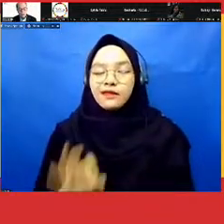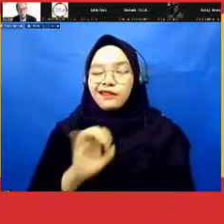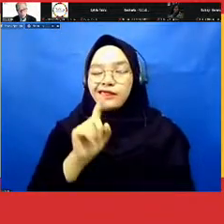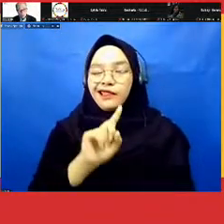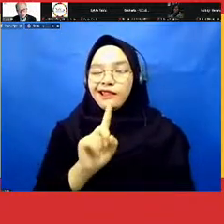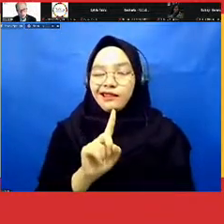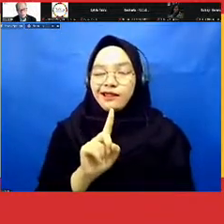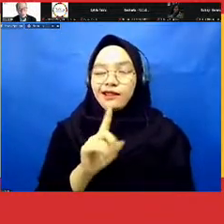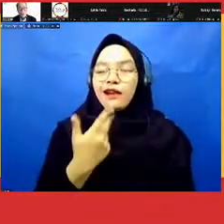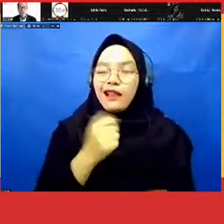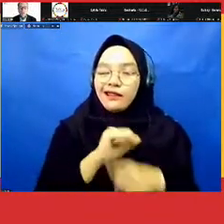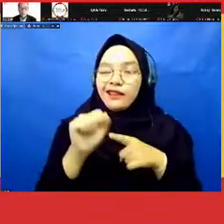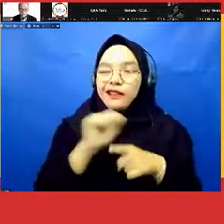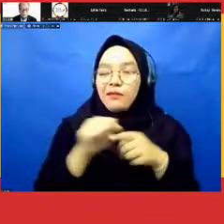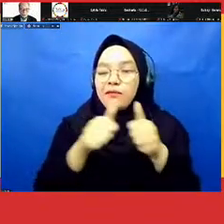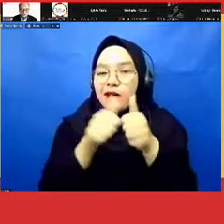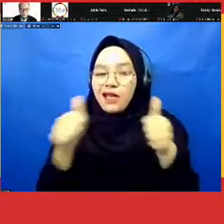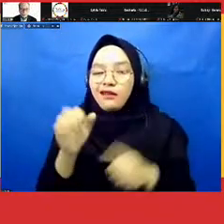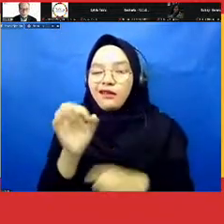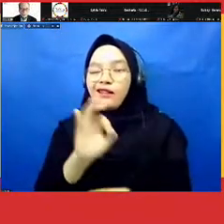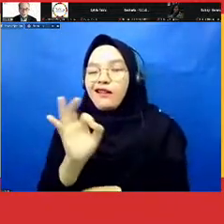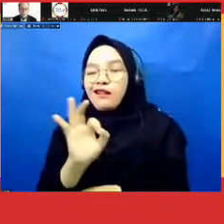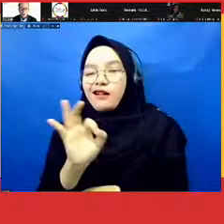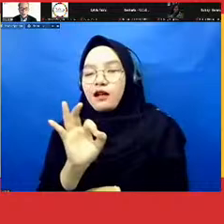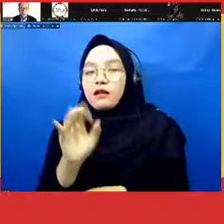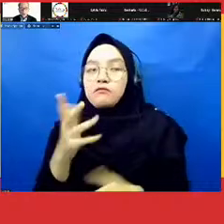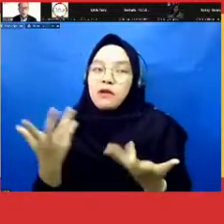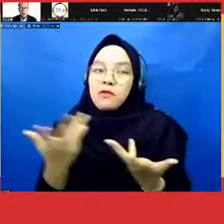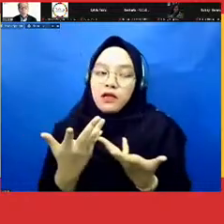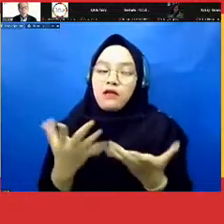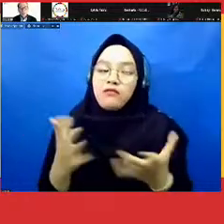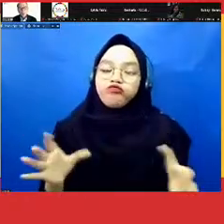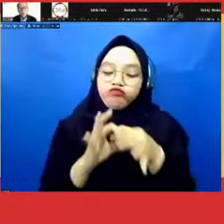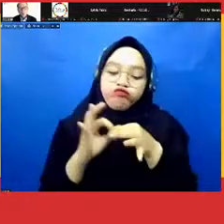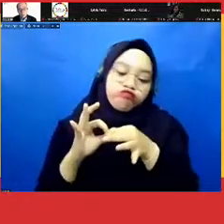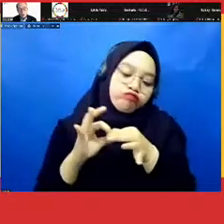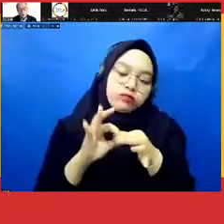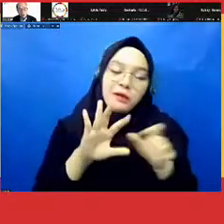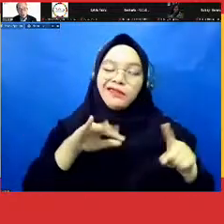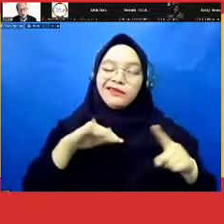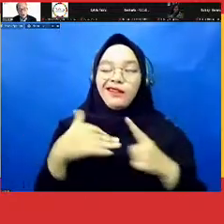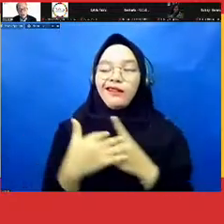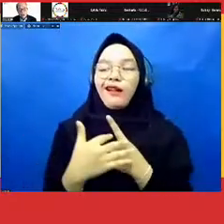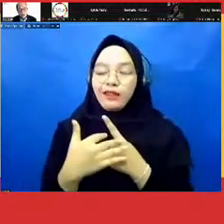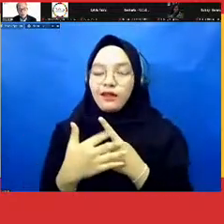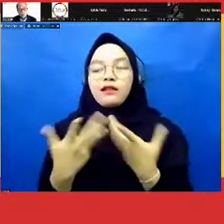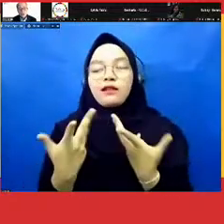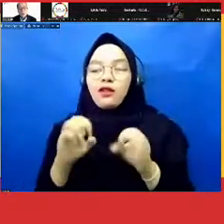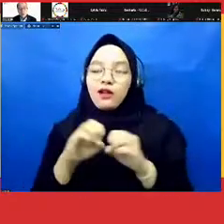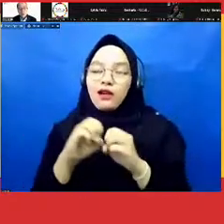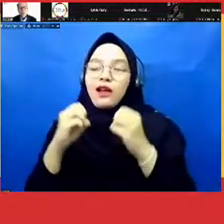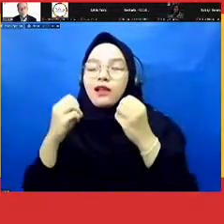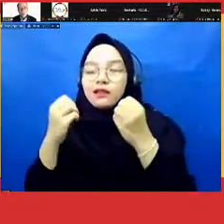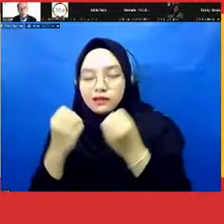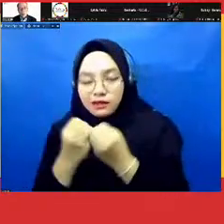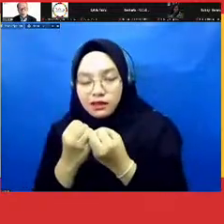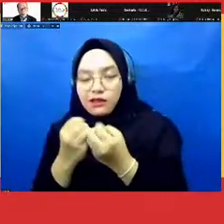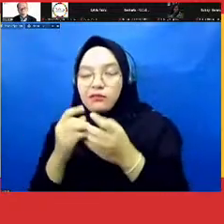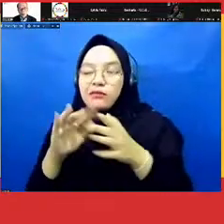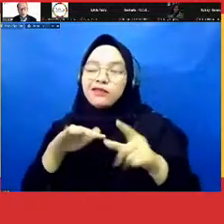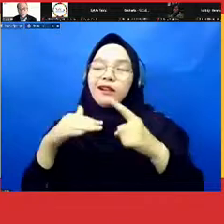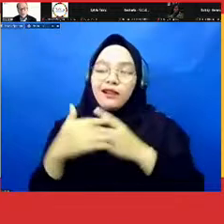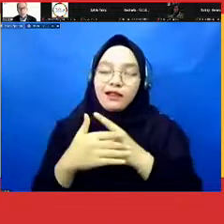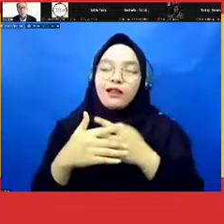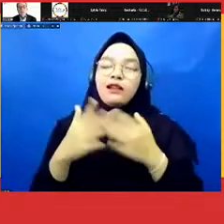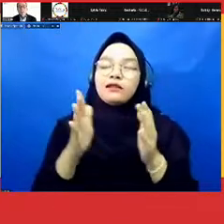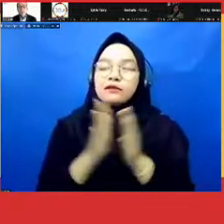local communities, civil societies, how to provide channels for them to participate,